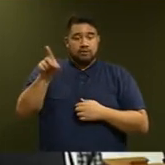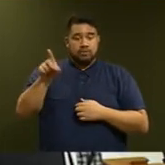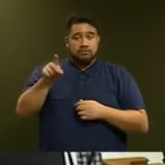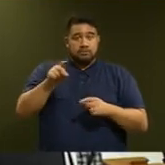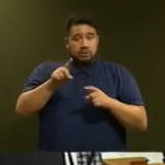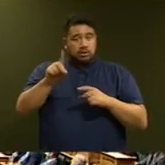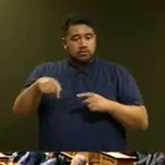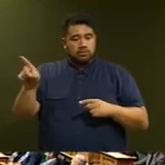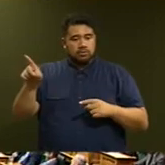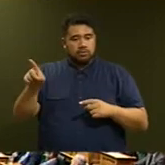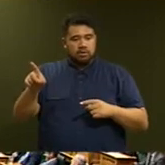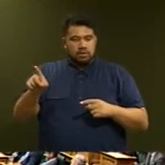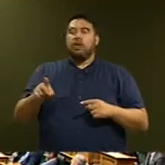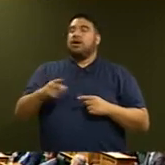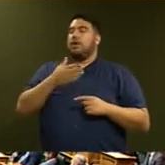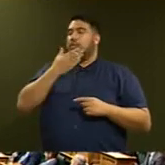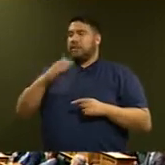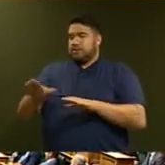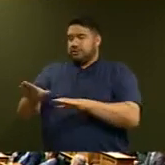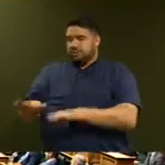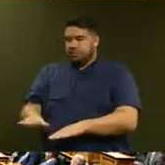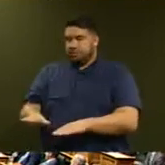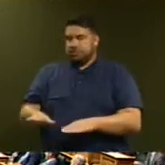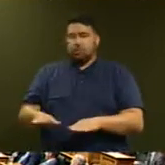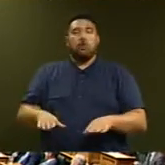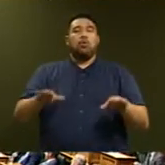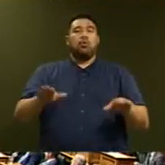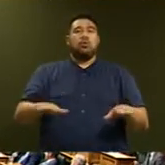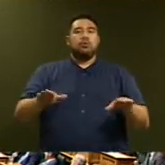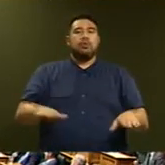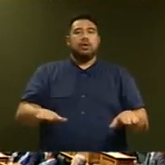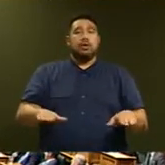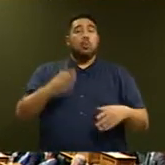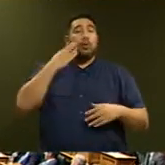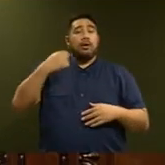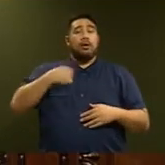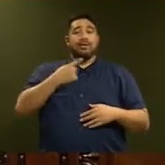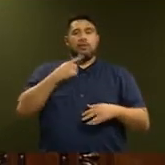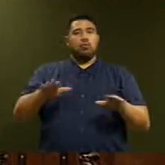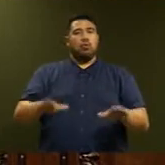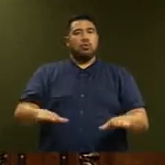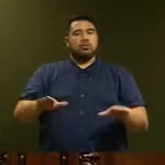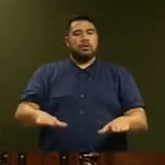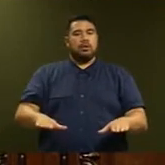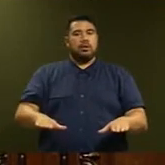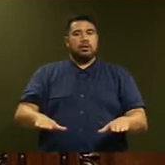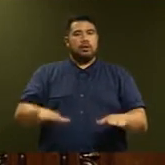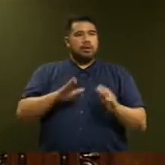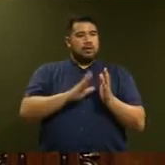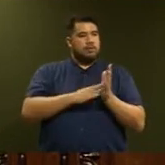Right. Member resume his seat. When I call for order, Mr. Bennett, Mr.